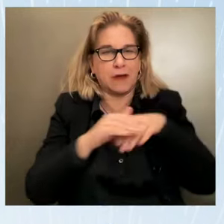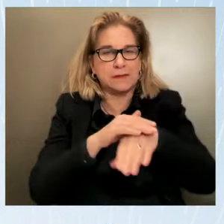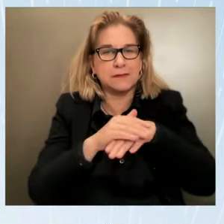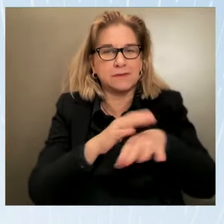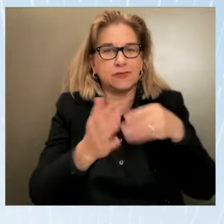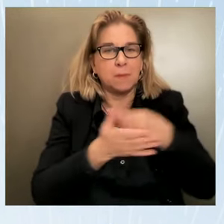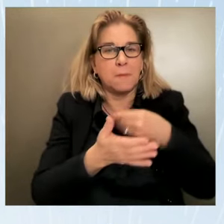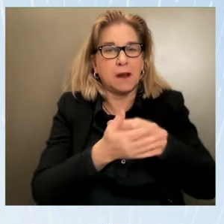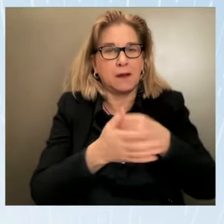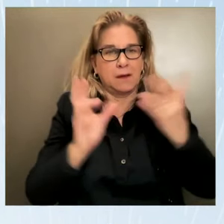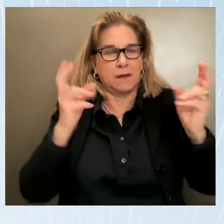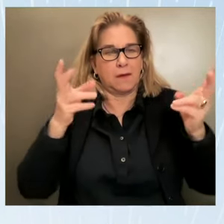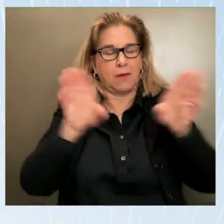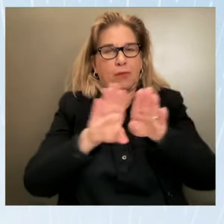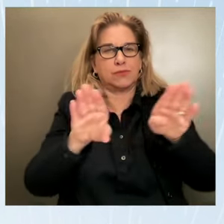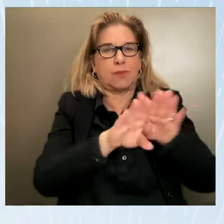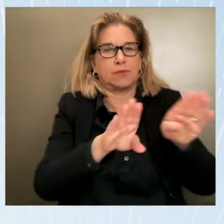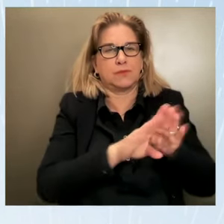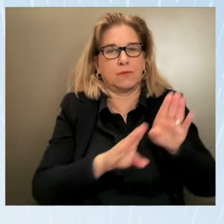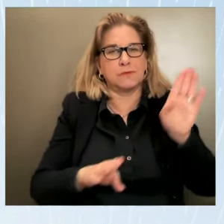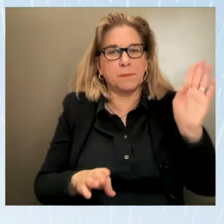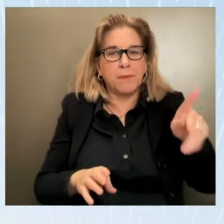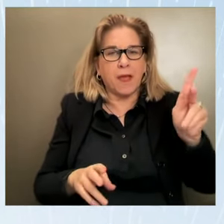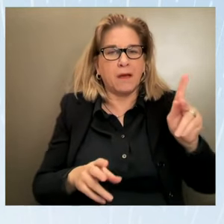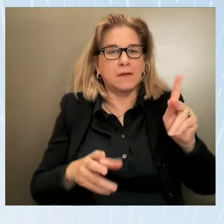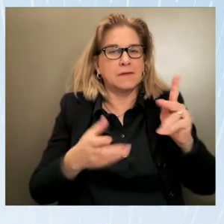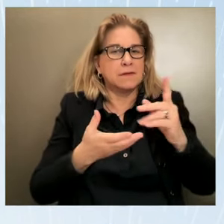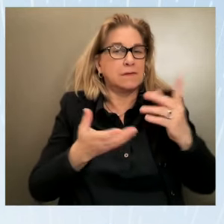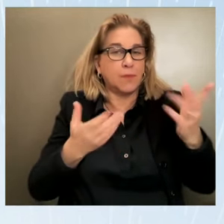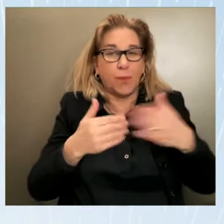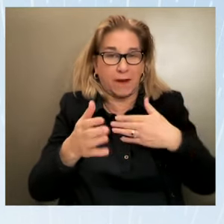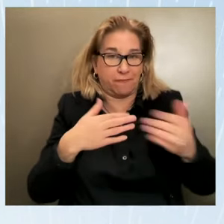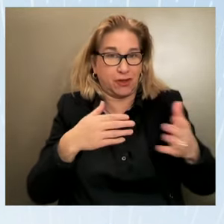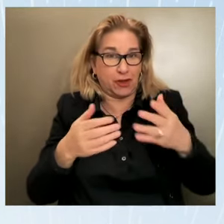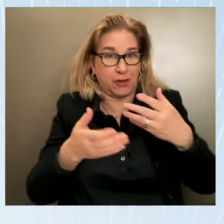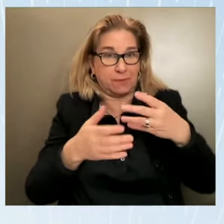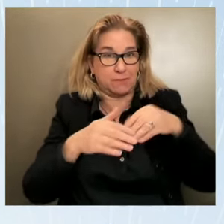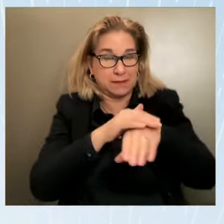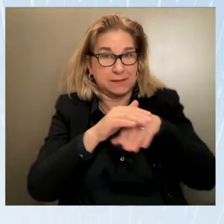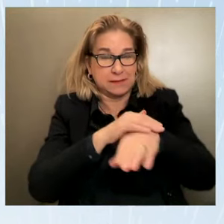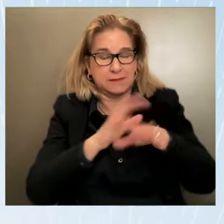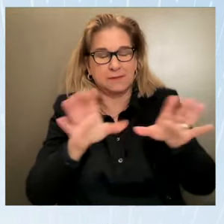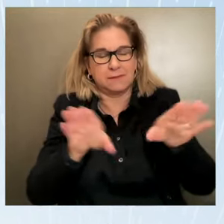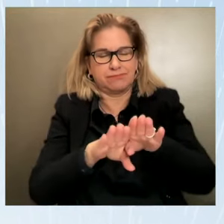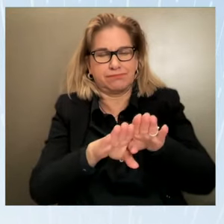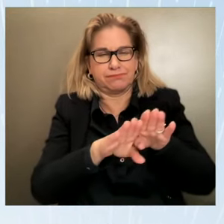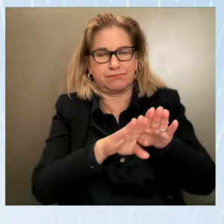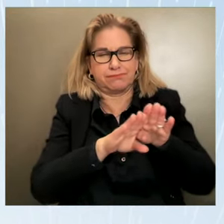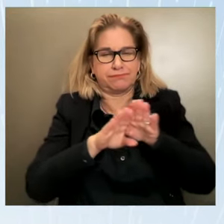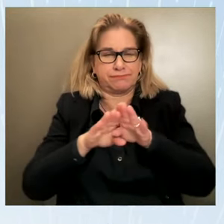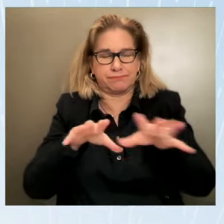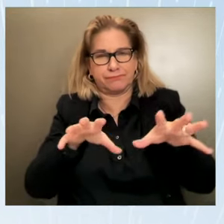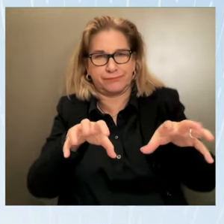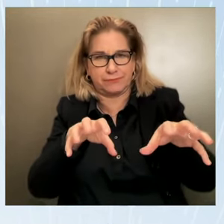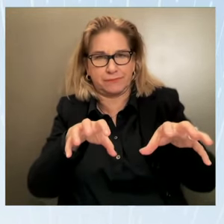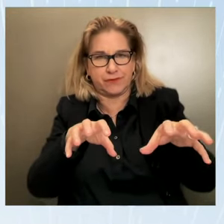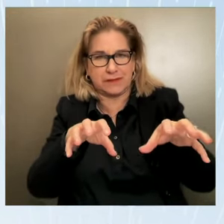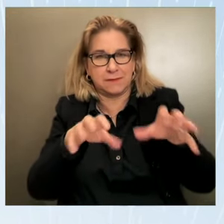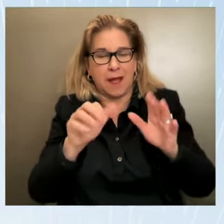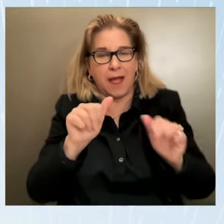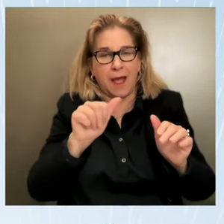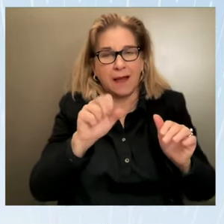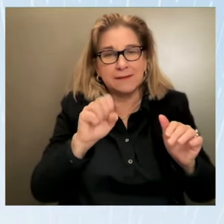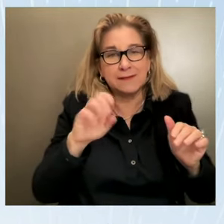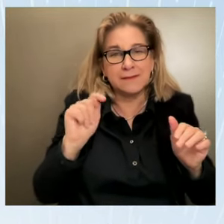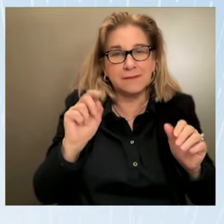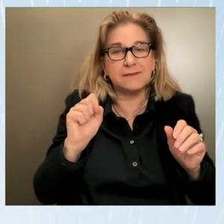designate perpetrators of human trafficking, including forced labor. Through these efforts, we're preventing human traffickers from misusing the financial